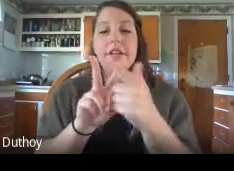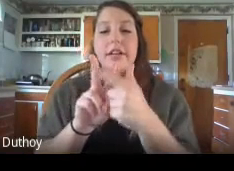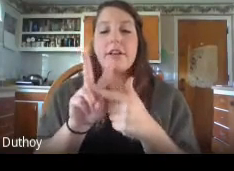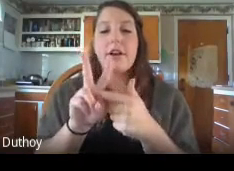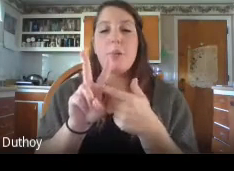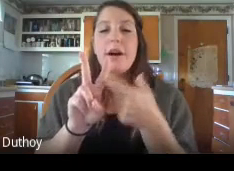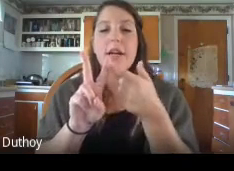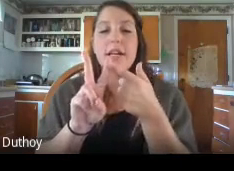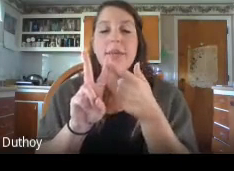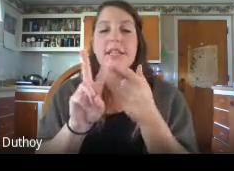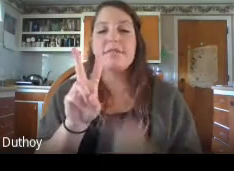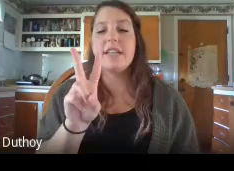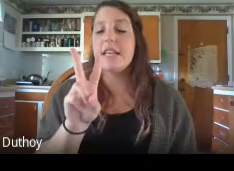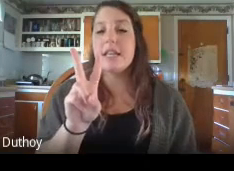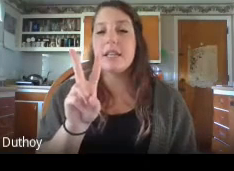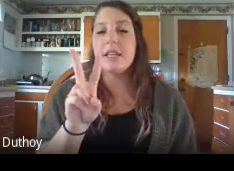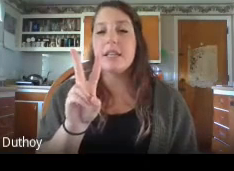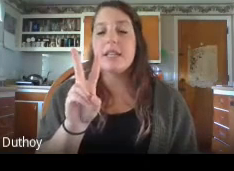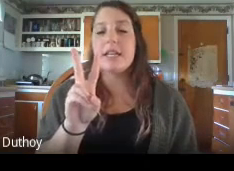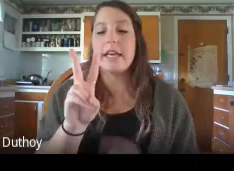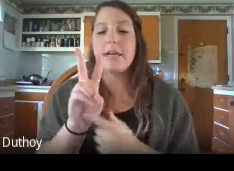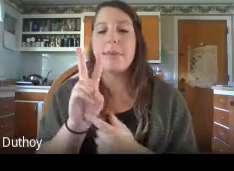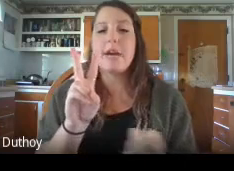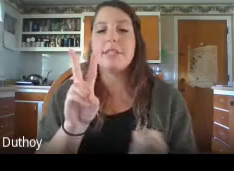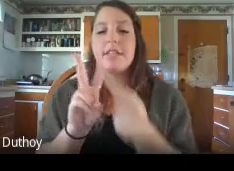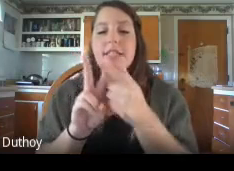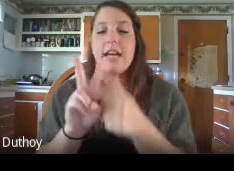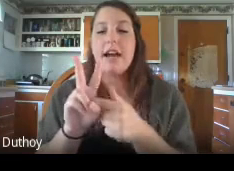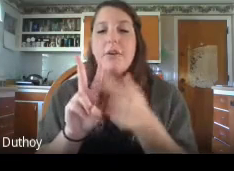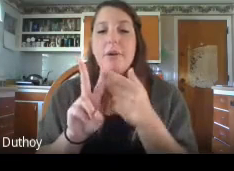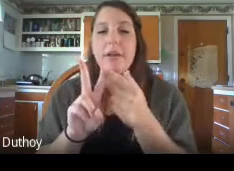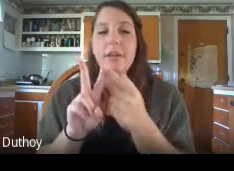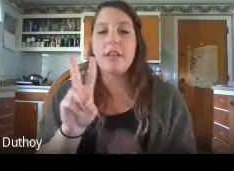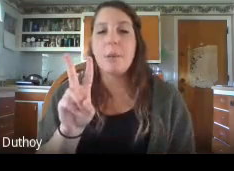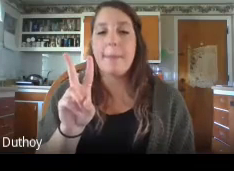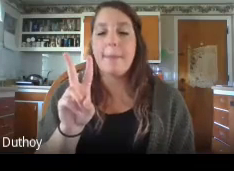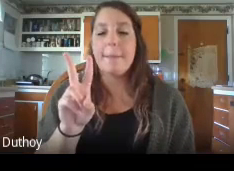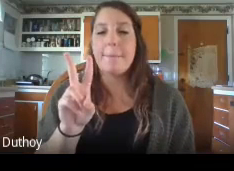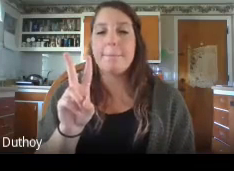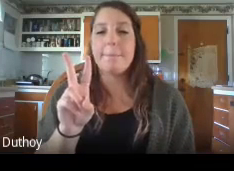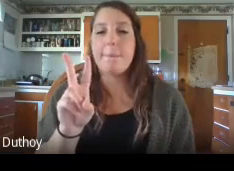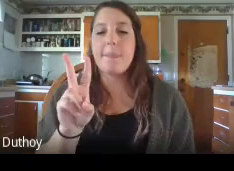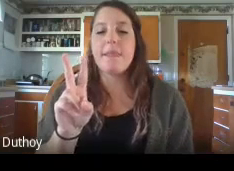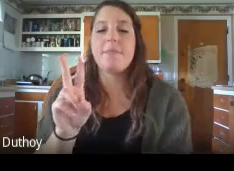V, your fingers are apart and it makes a V. Again, my palm is facing out.